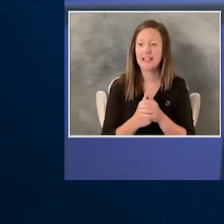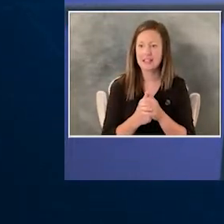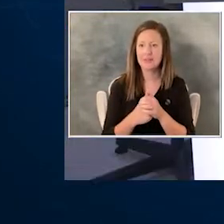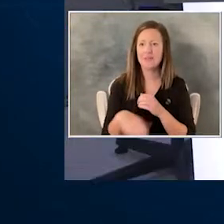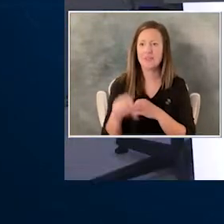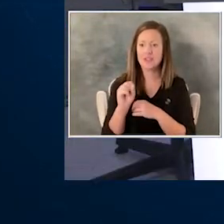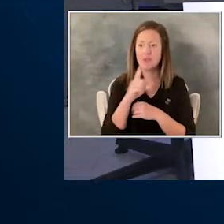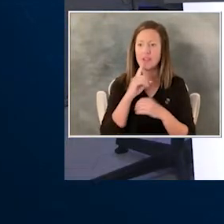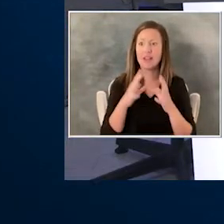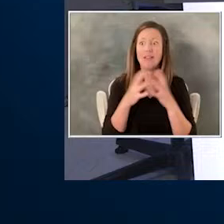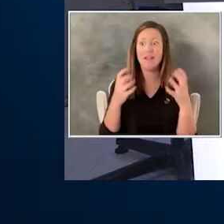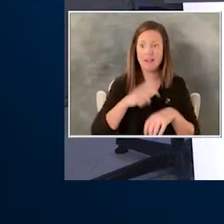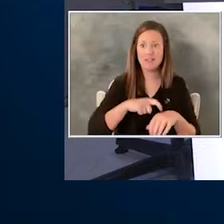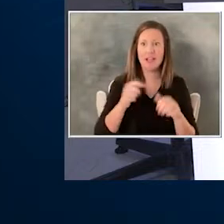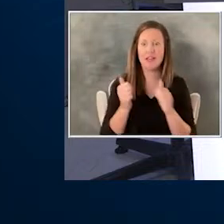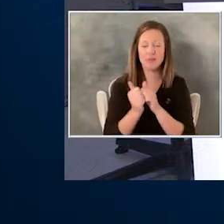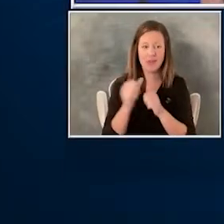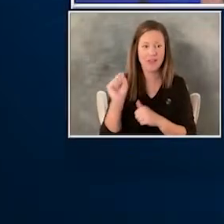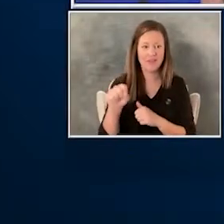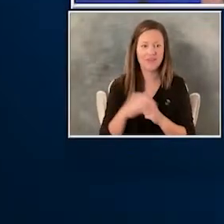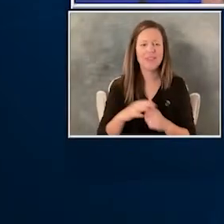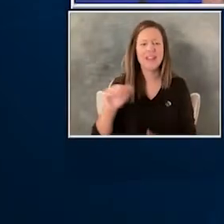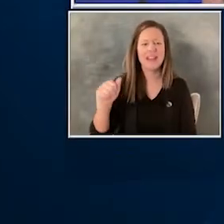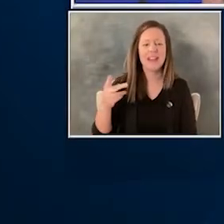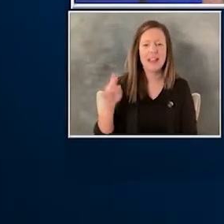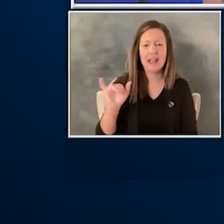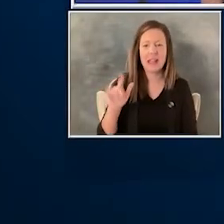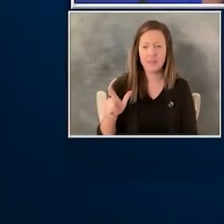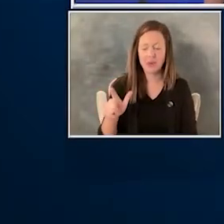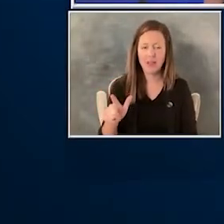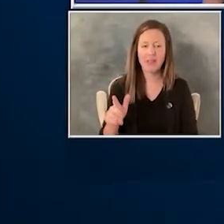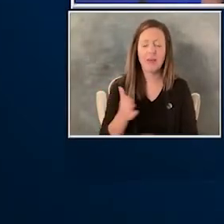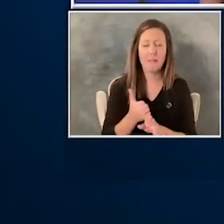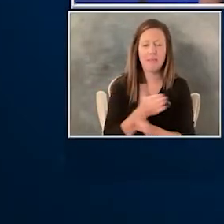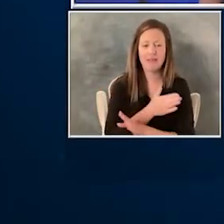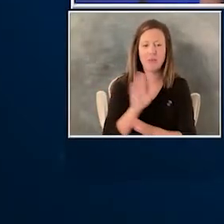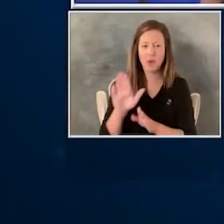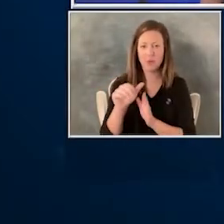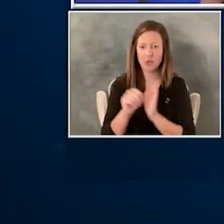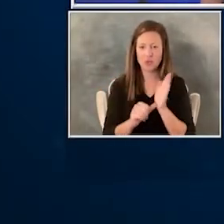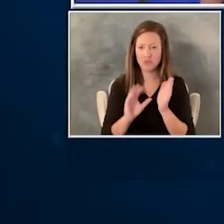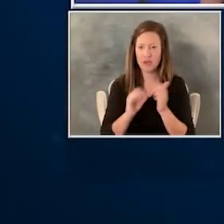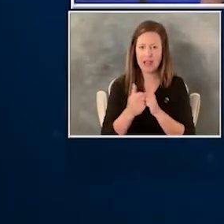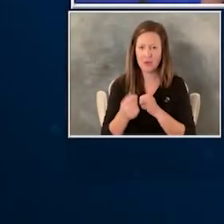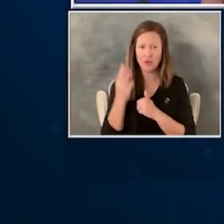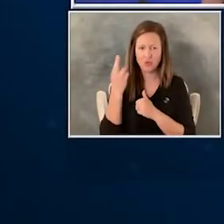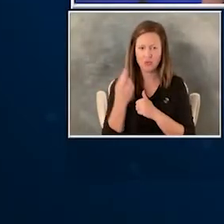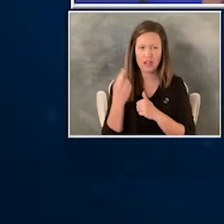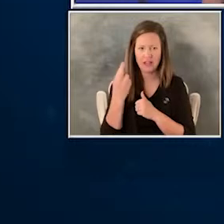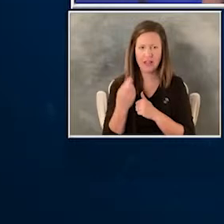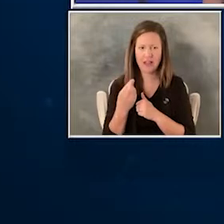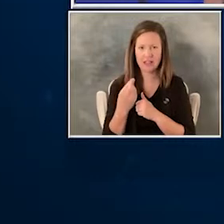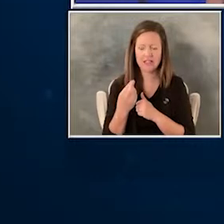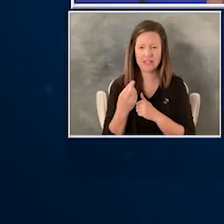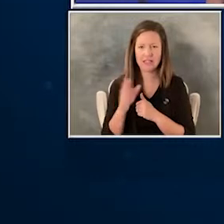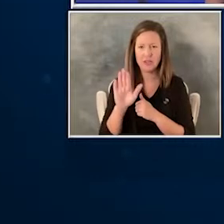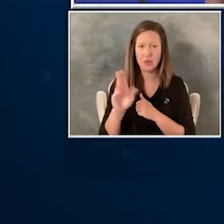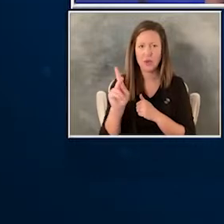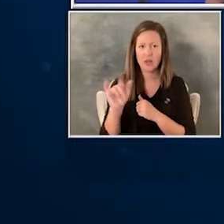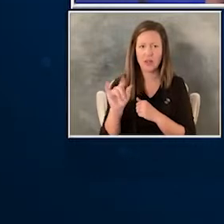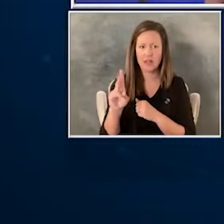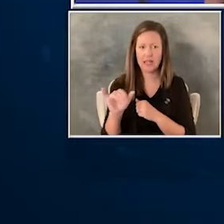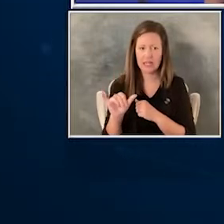together. April, backing up to before your transplant, how did you realize that your kidneys were failing?